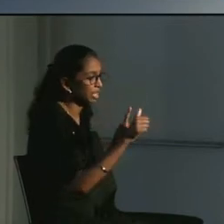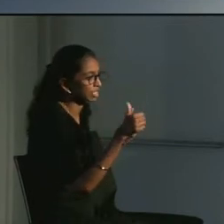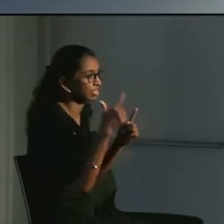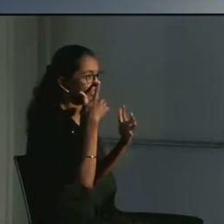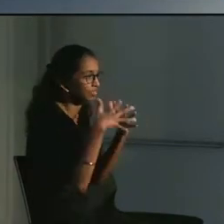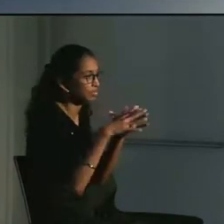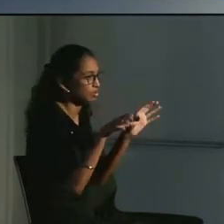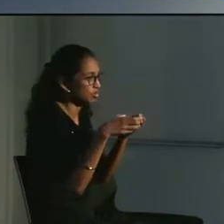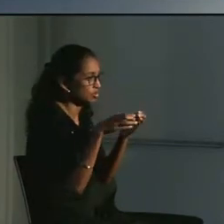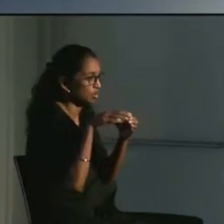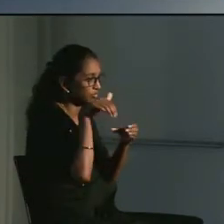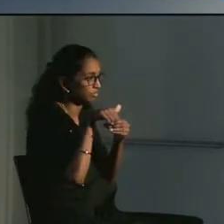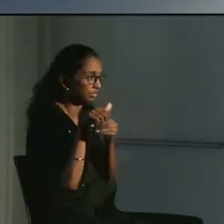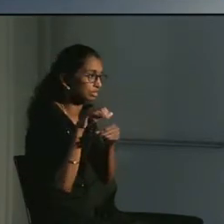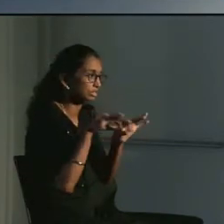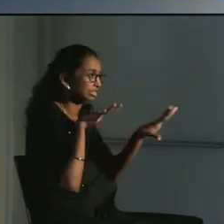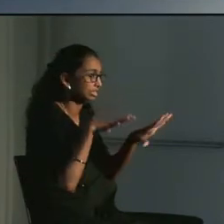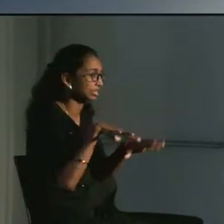in the city.